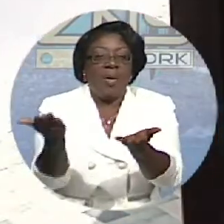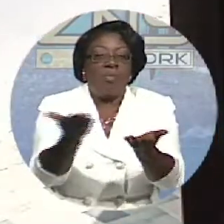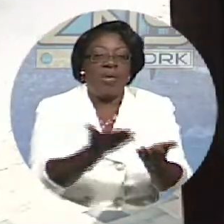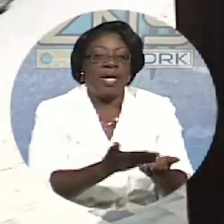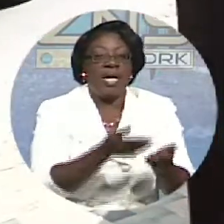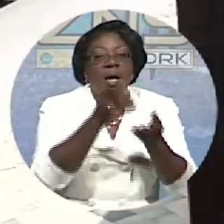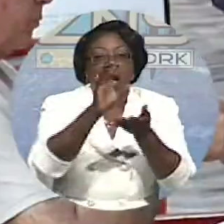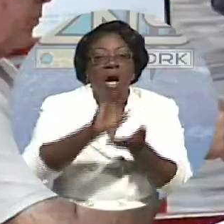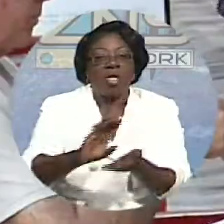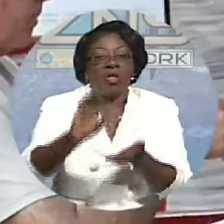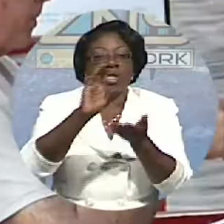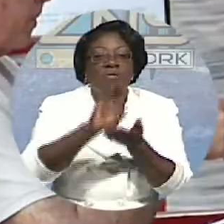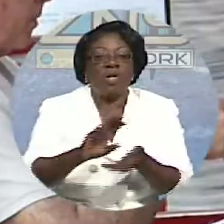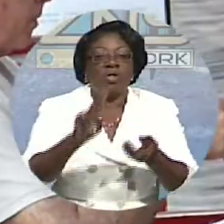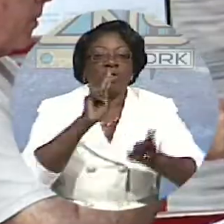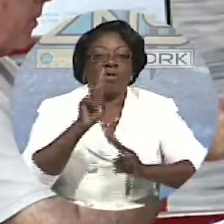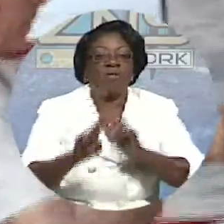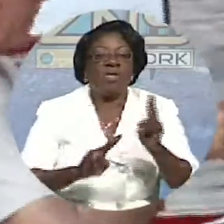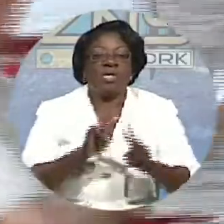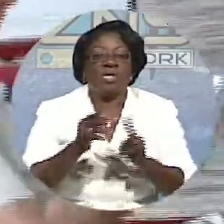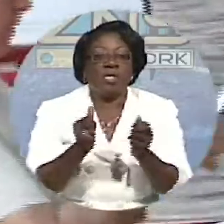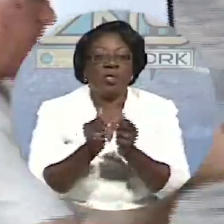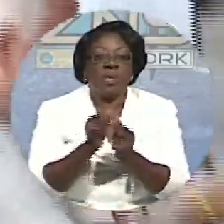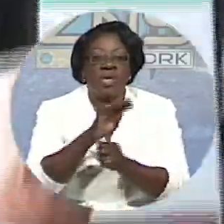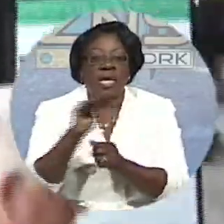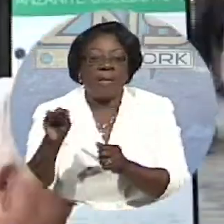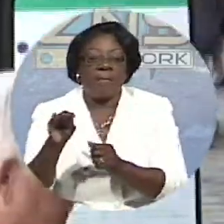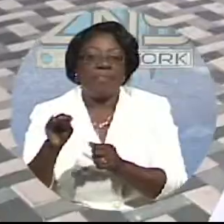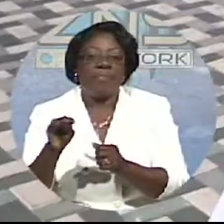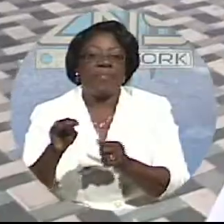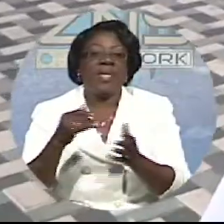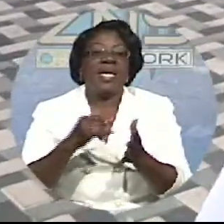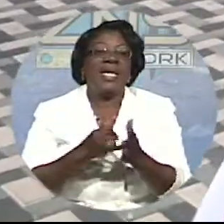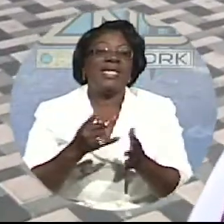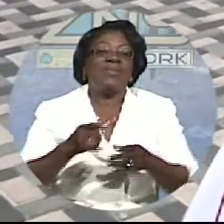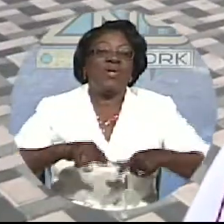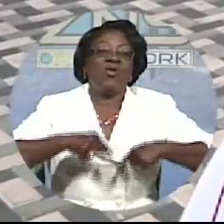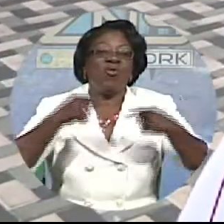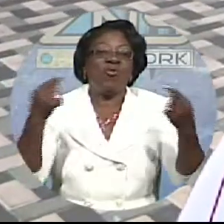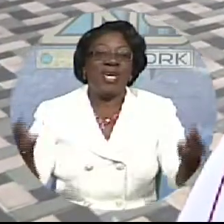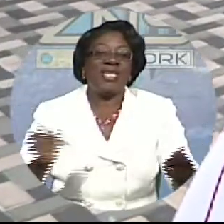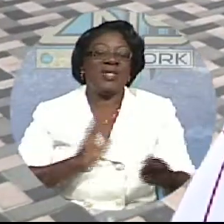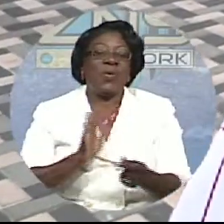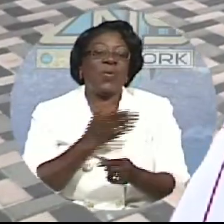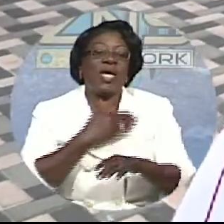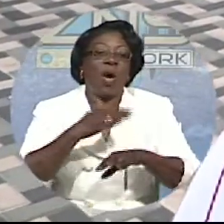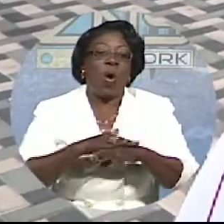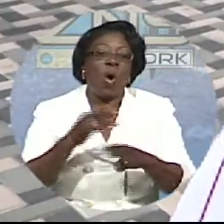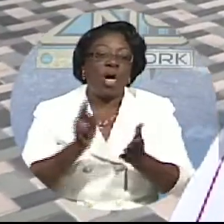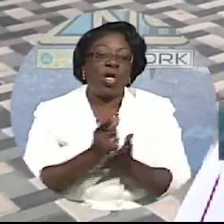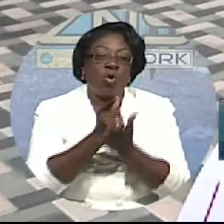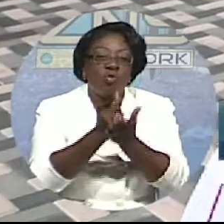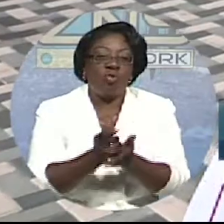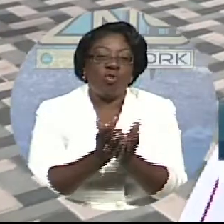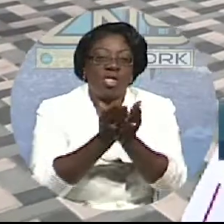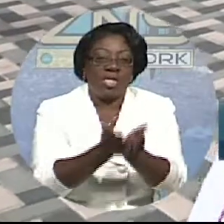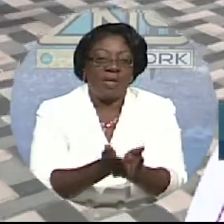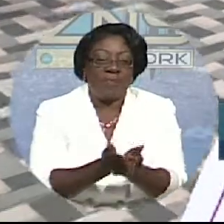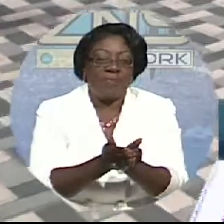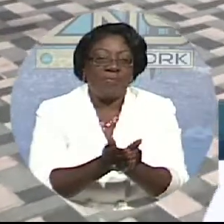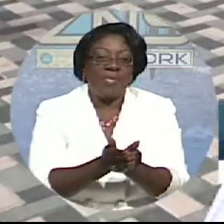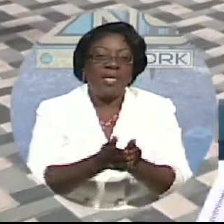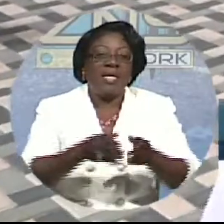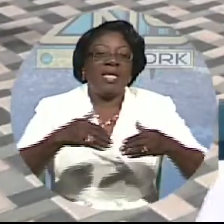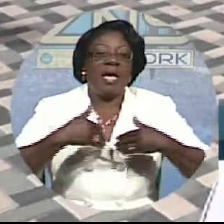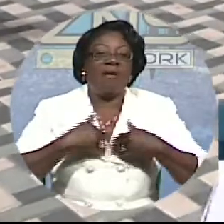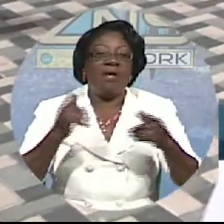Easter holiday in paradise. It's been great. We're on a cruise ship right now, having a lot of fun. I don't get to see my family very often because they all